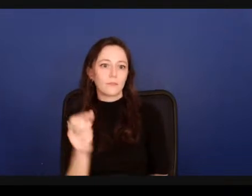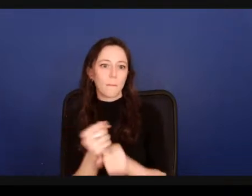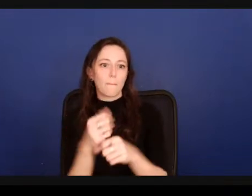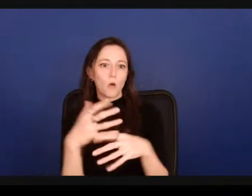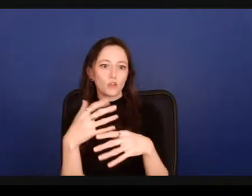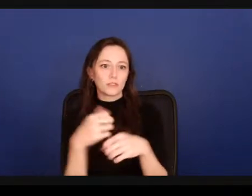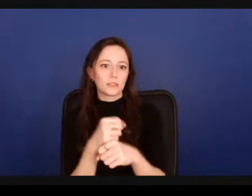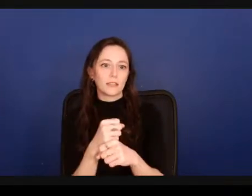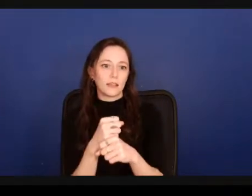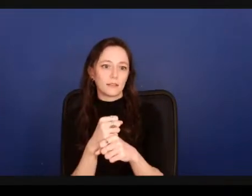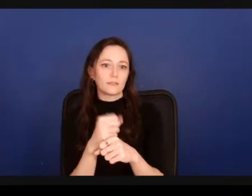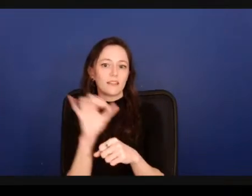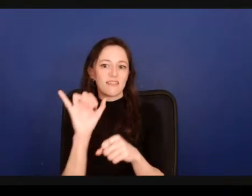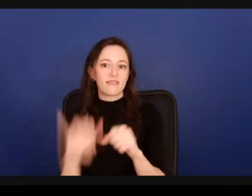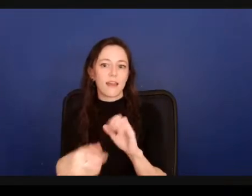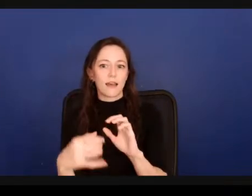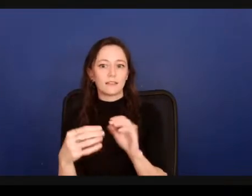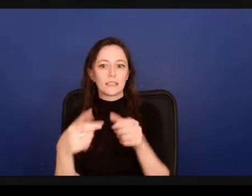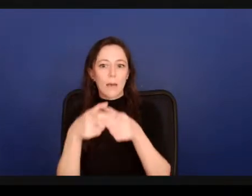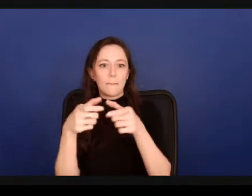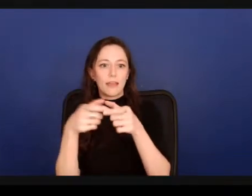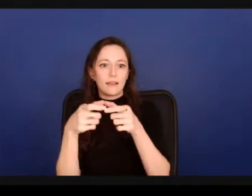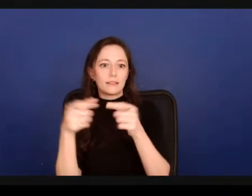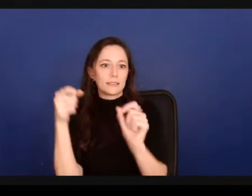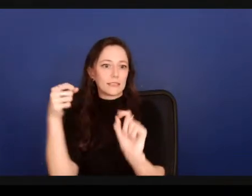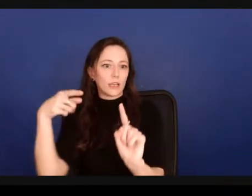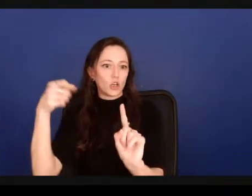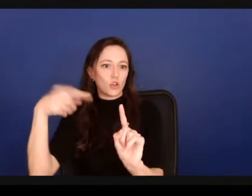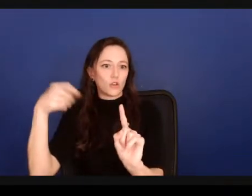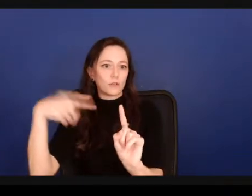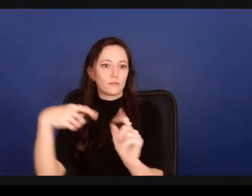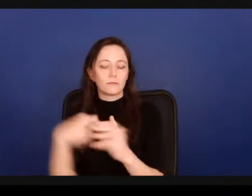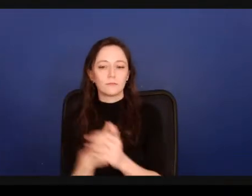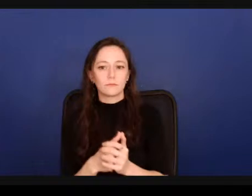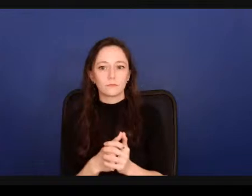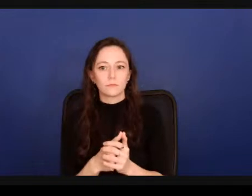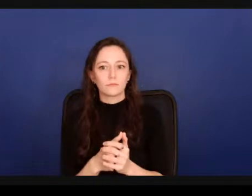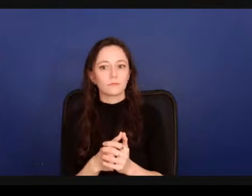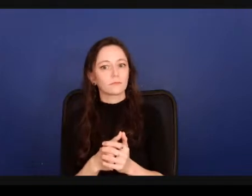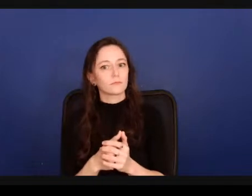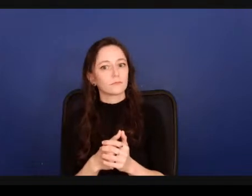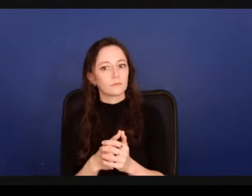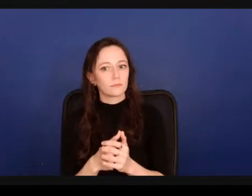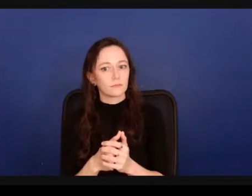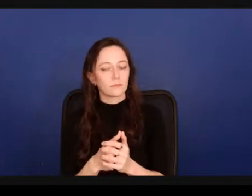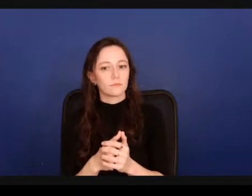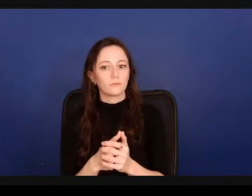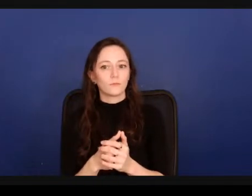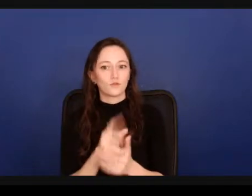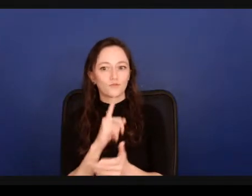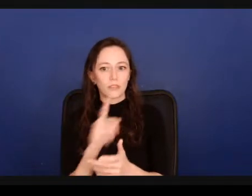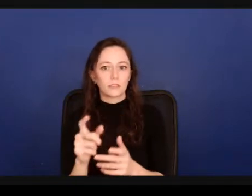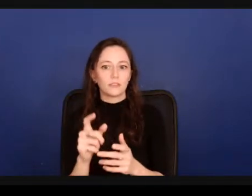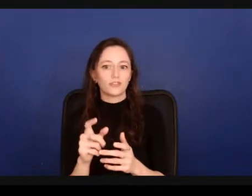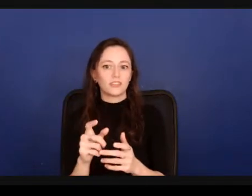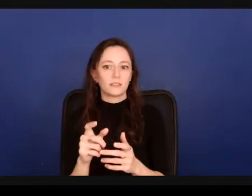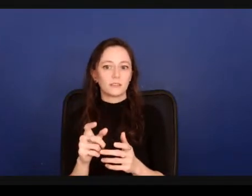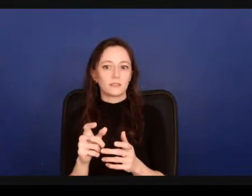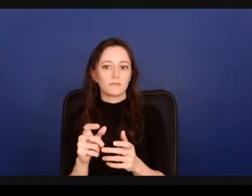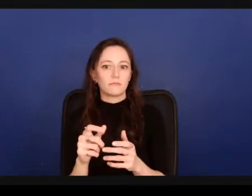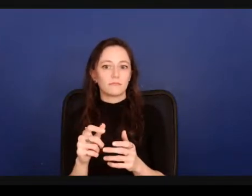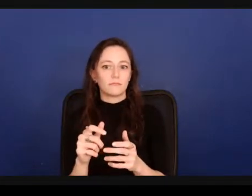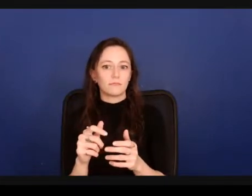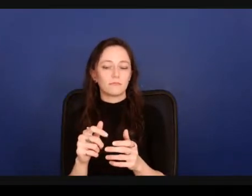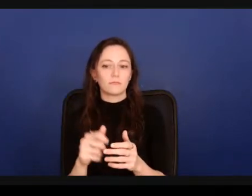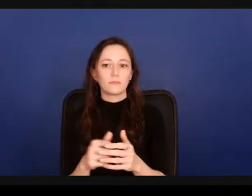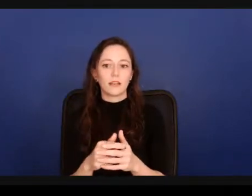the summit signal, while still at the background extending and getting wider than it was before.